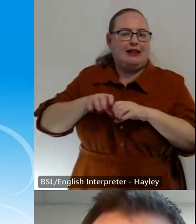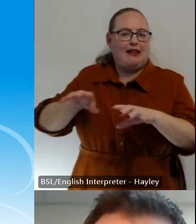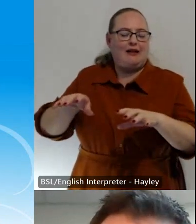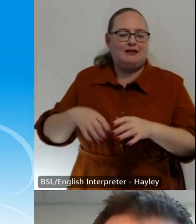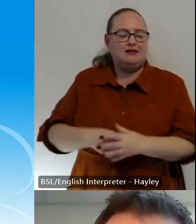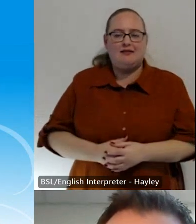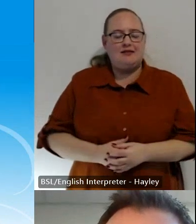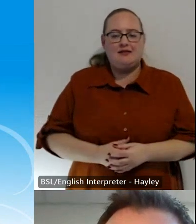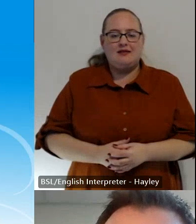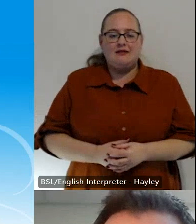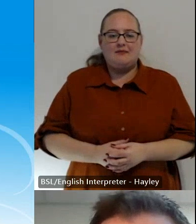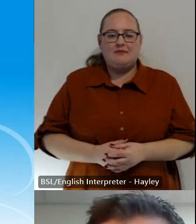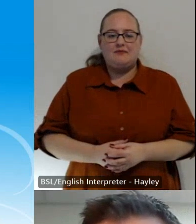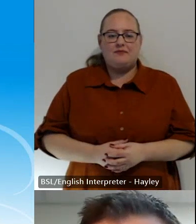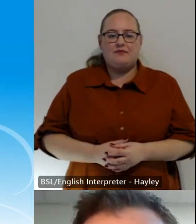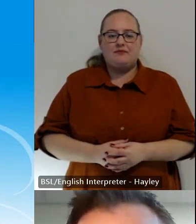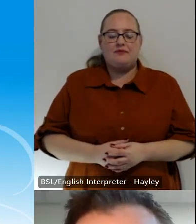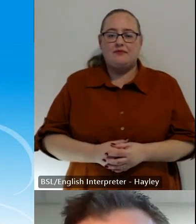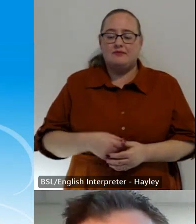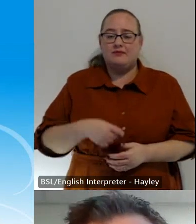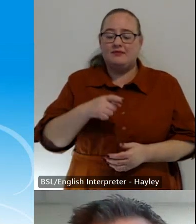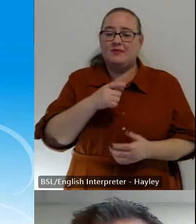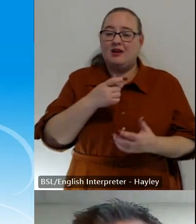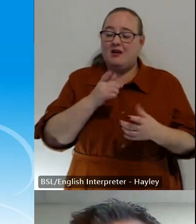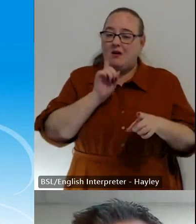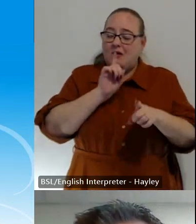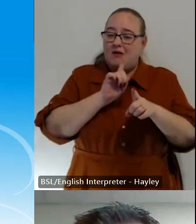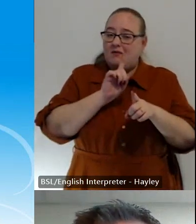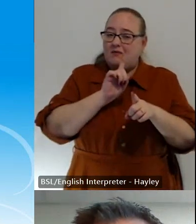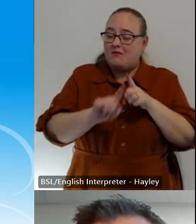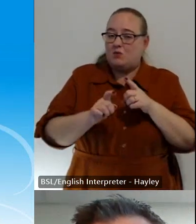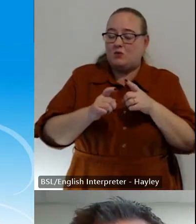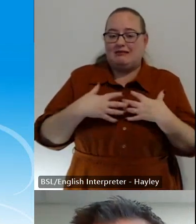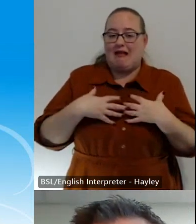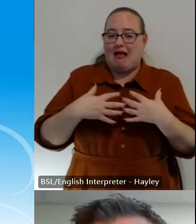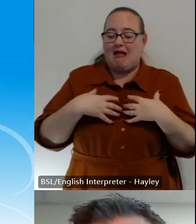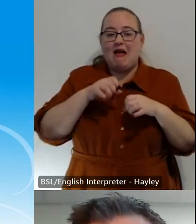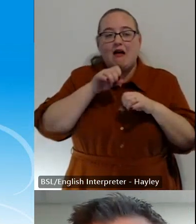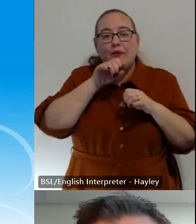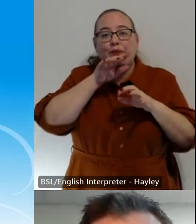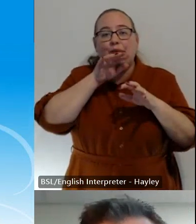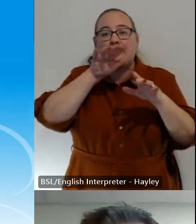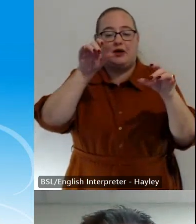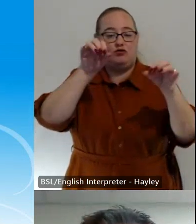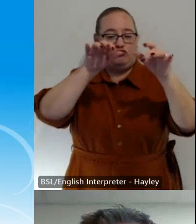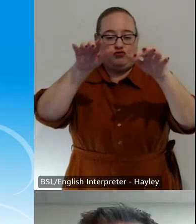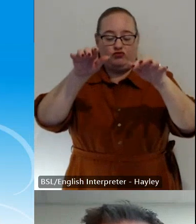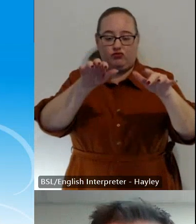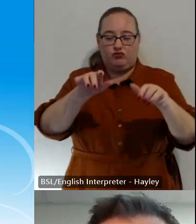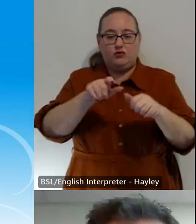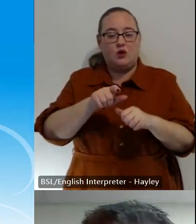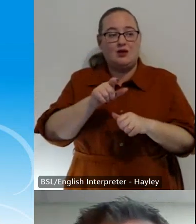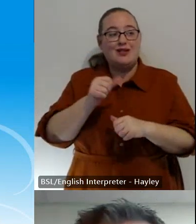to come back to school with, the vast majority of them have at least a component in their transmission that is attributable to airborne transmission.